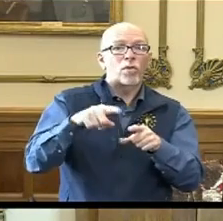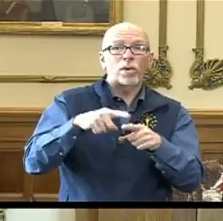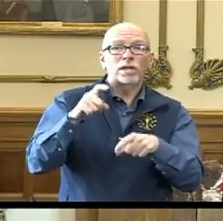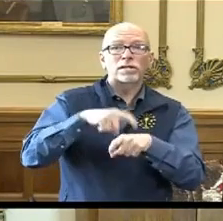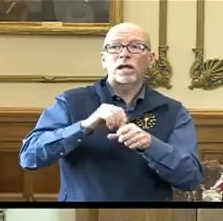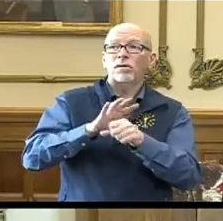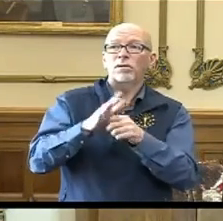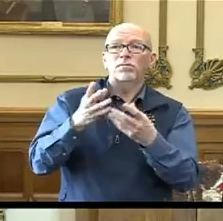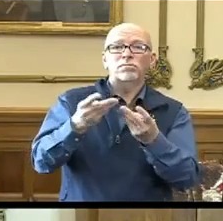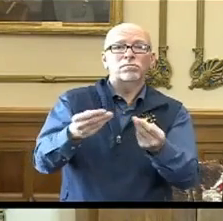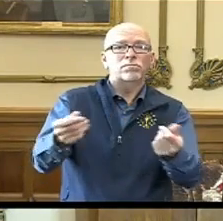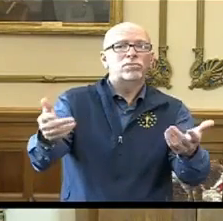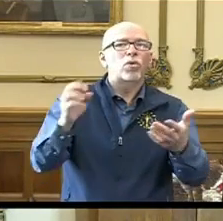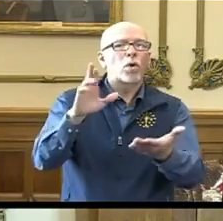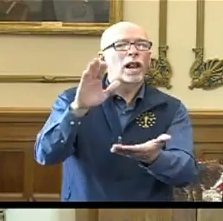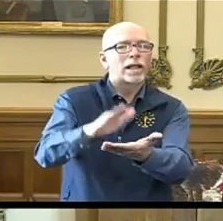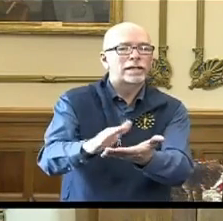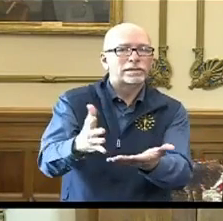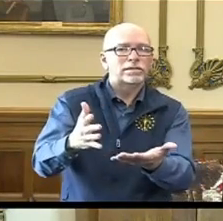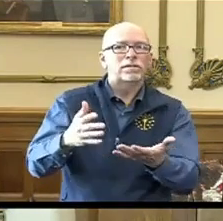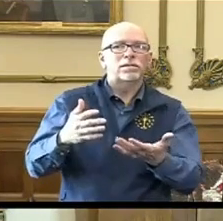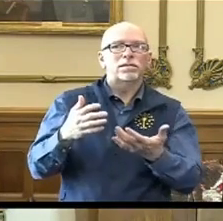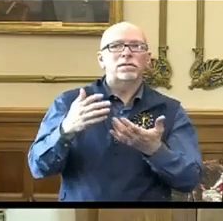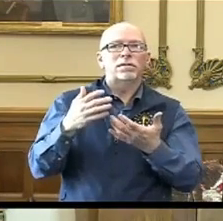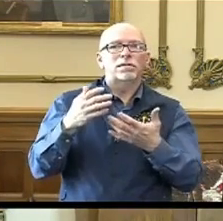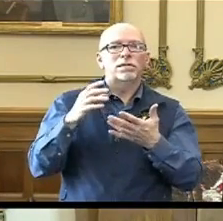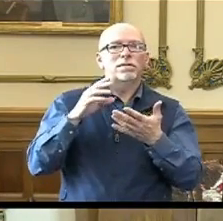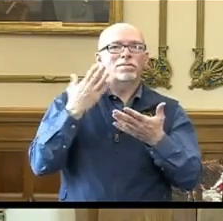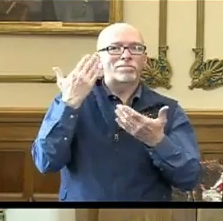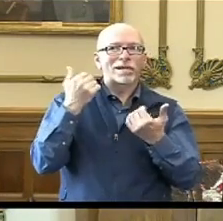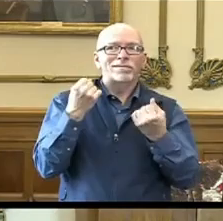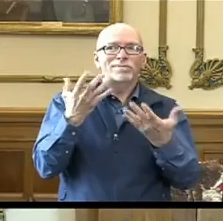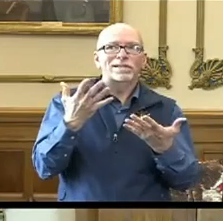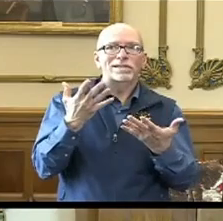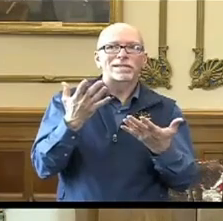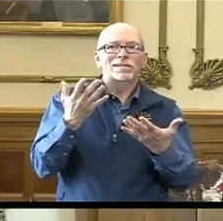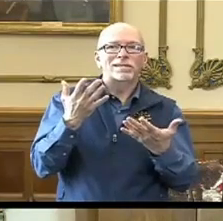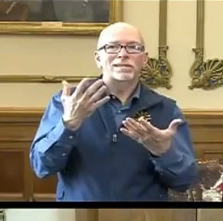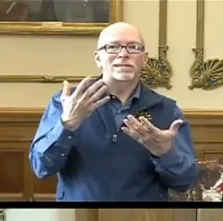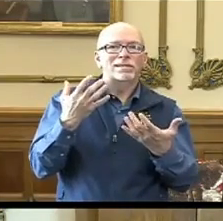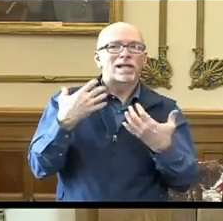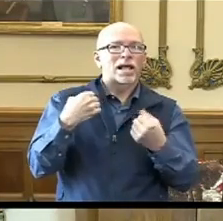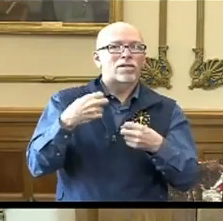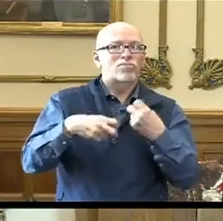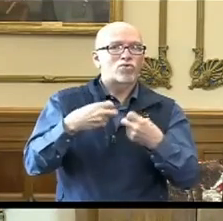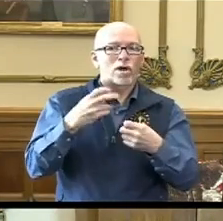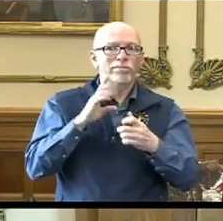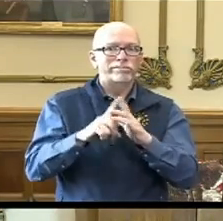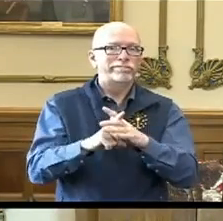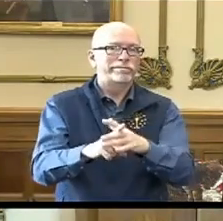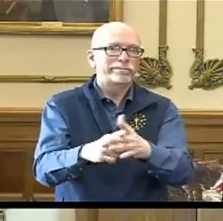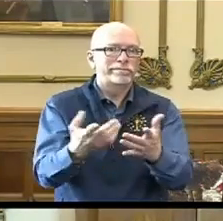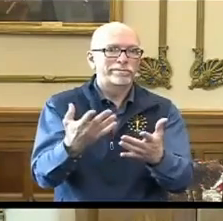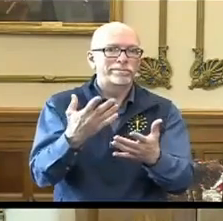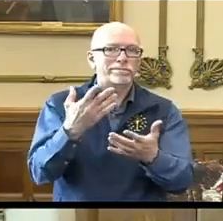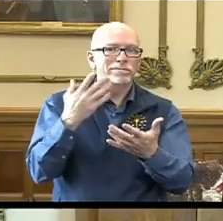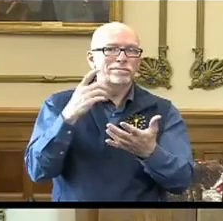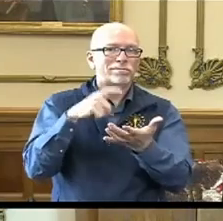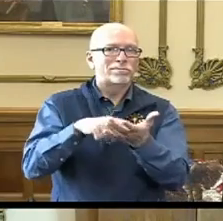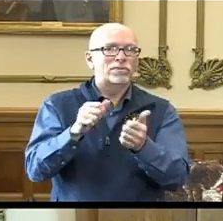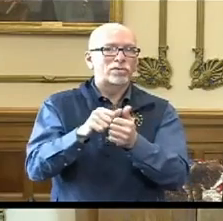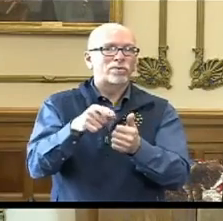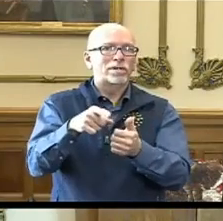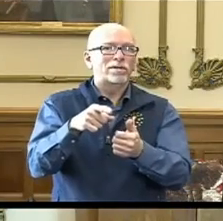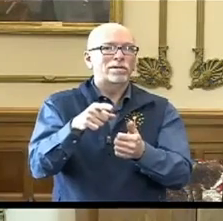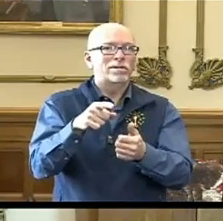COVID-19 pandemic has subsided, especially given that so many health problems are first detected when people